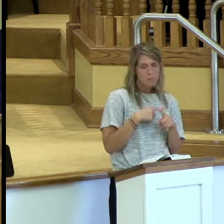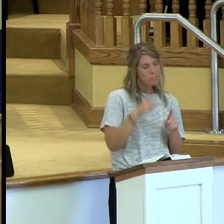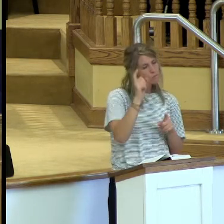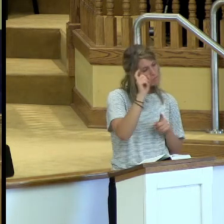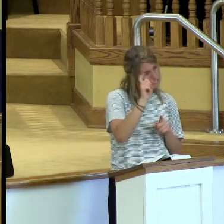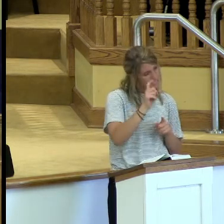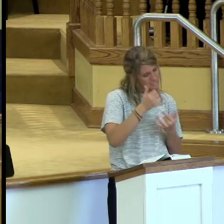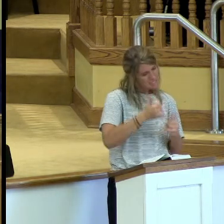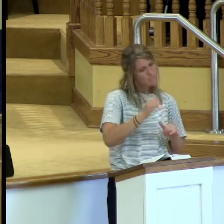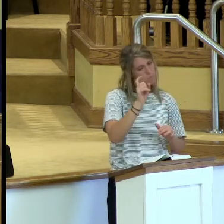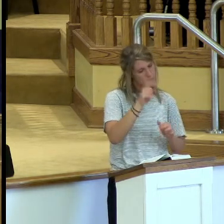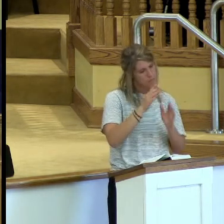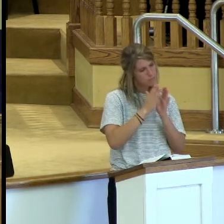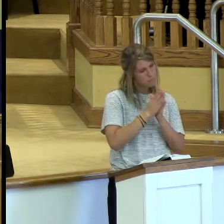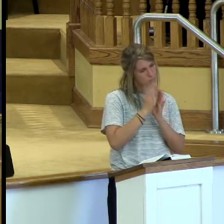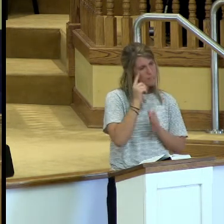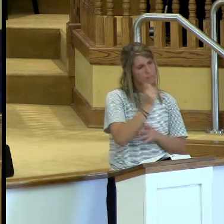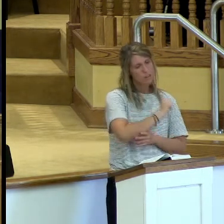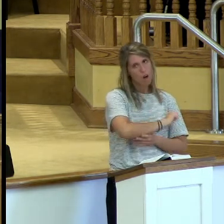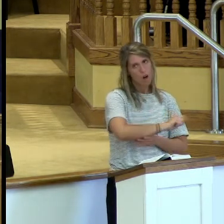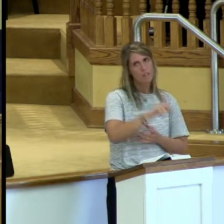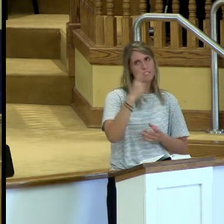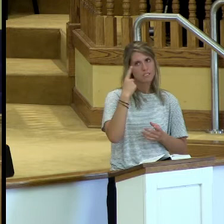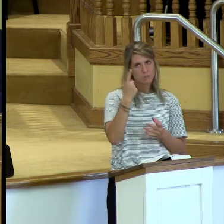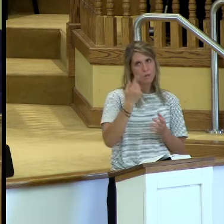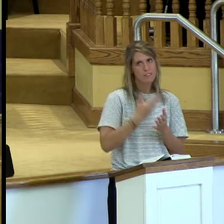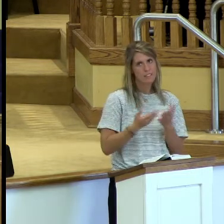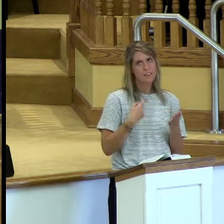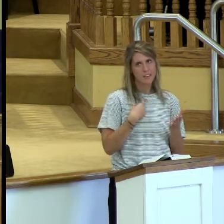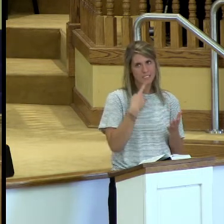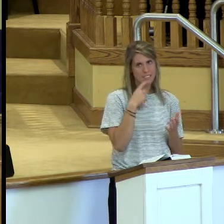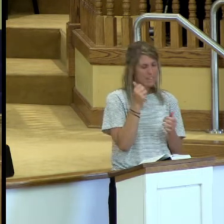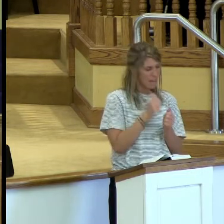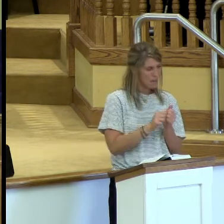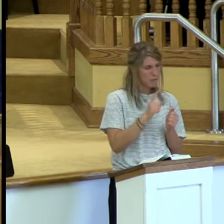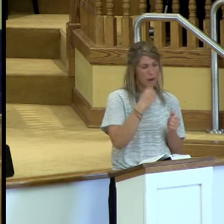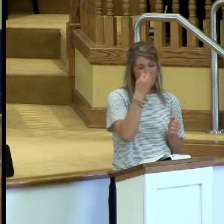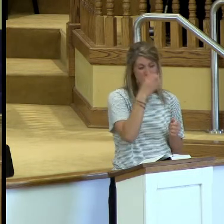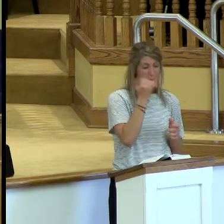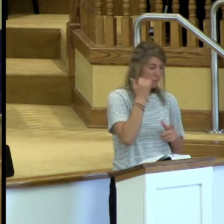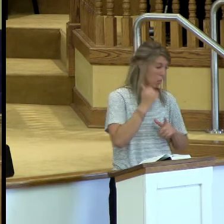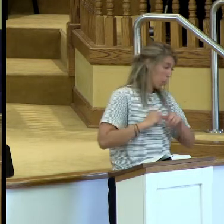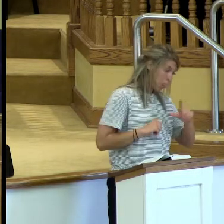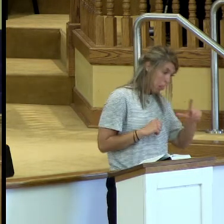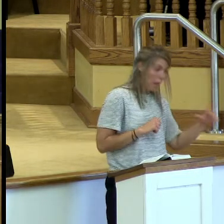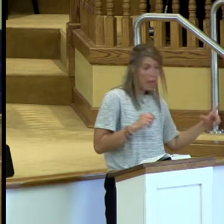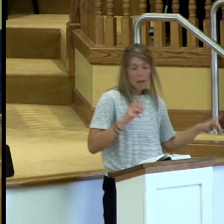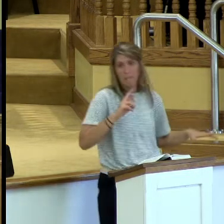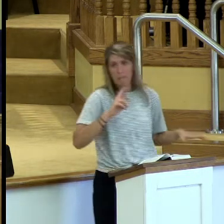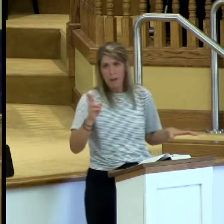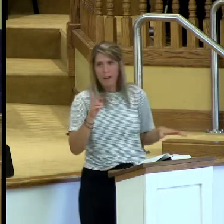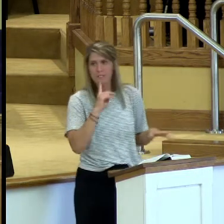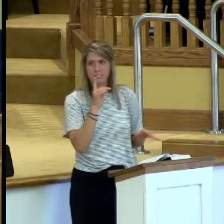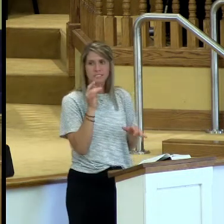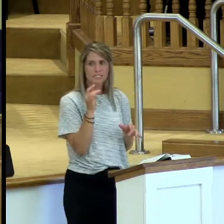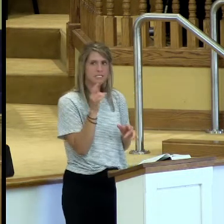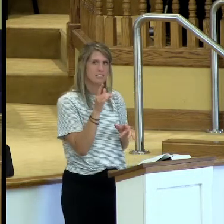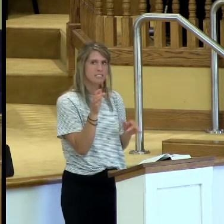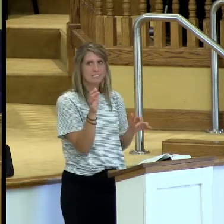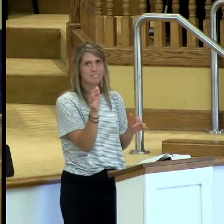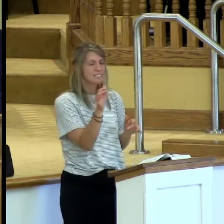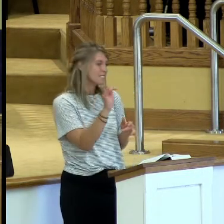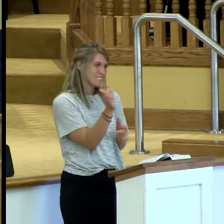But you still got to pray for everybody. And this is my one political thing that I say, and I say it everywhere. I don't care if you're left wing or right wing. It's the same bird it's flying